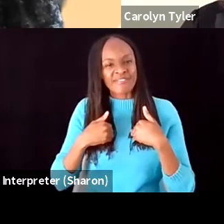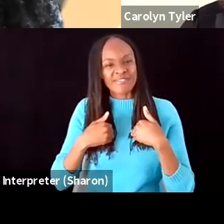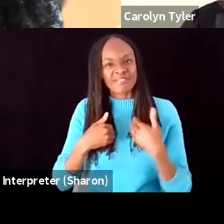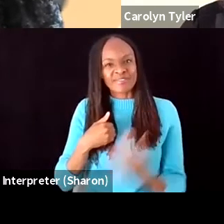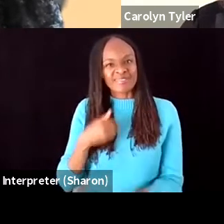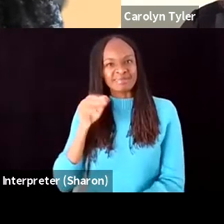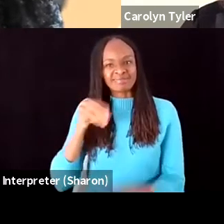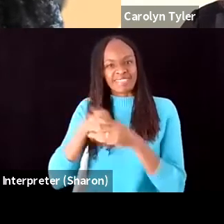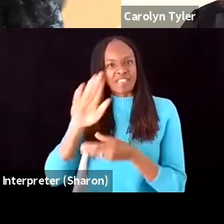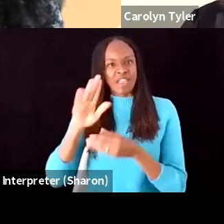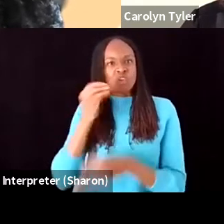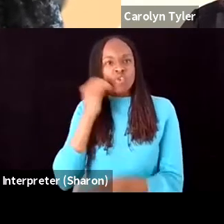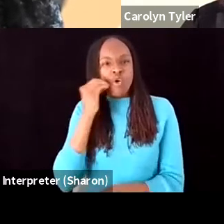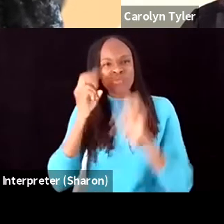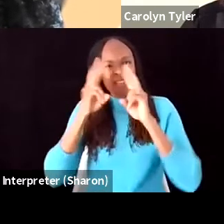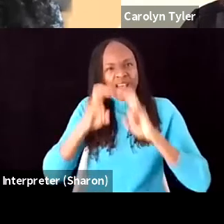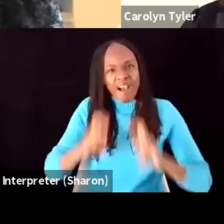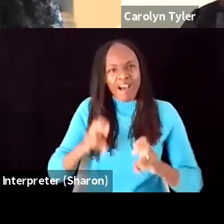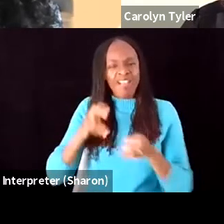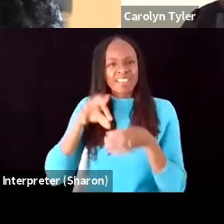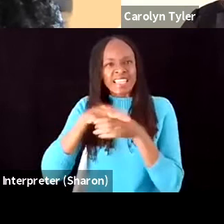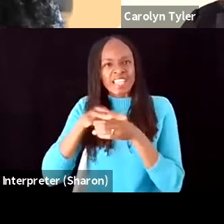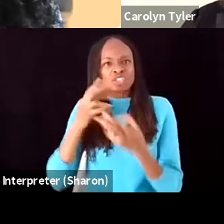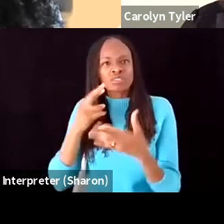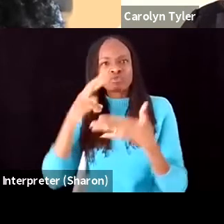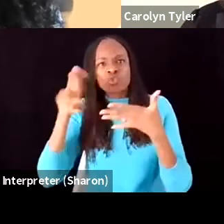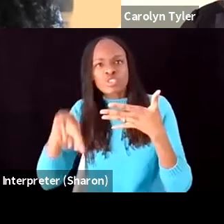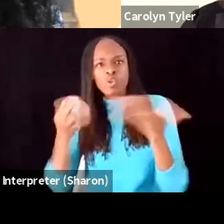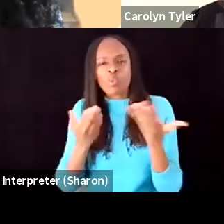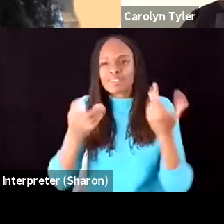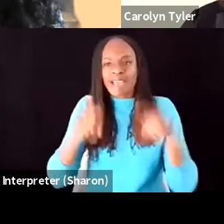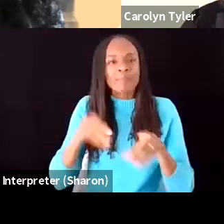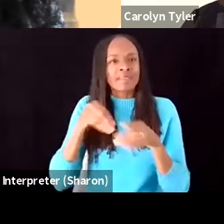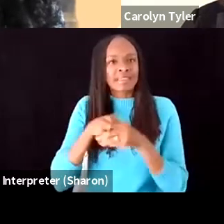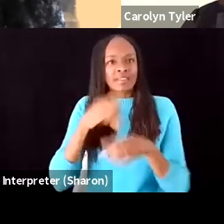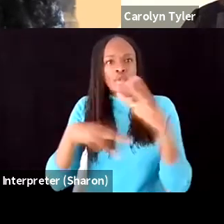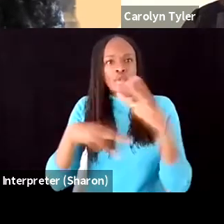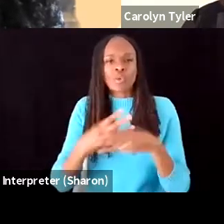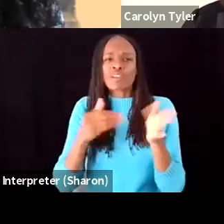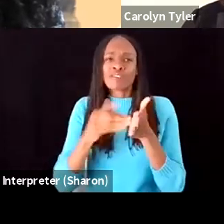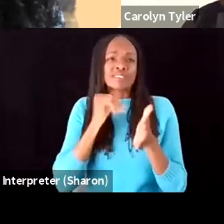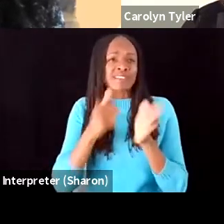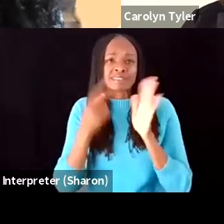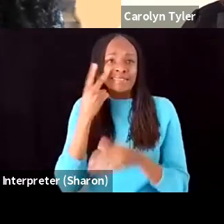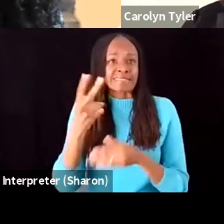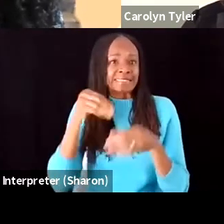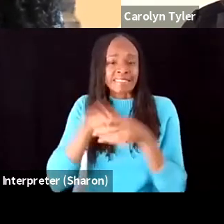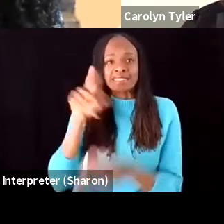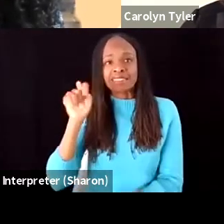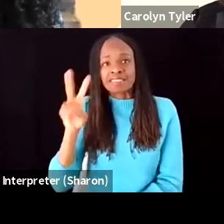in analyzing the election results or what's happening in the world are often not reflected on television or radio or in